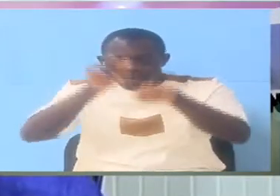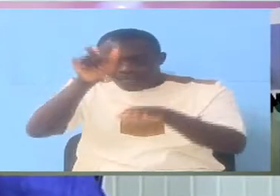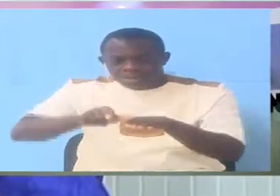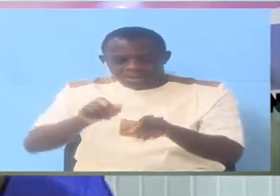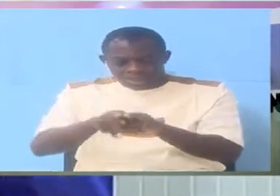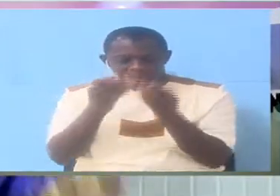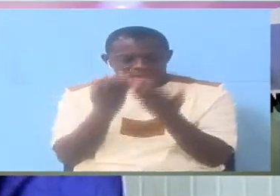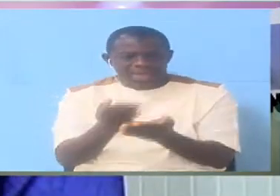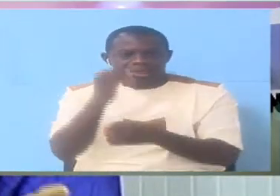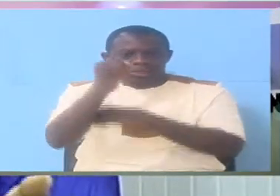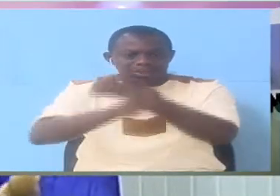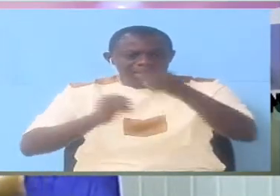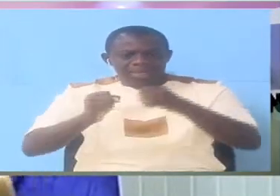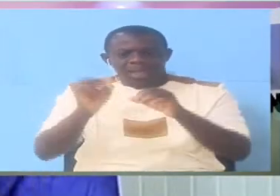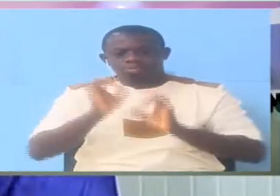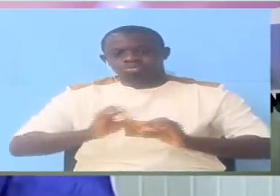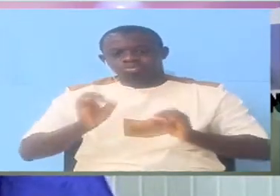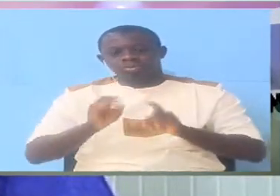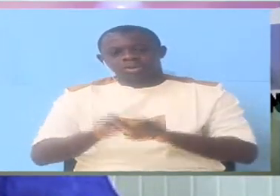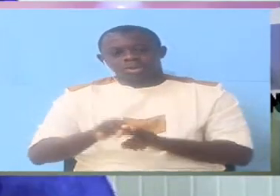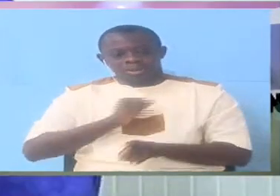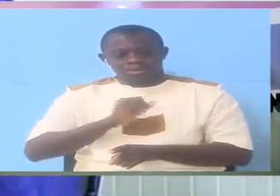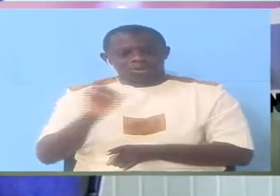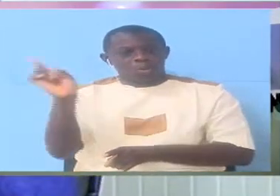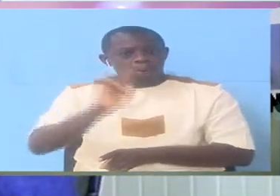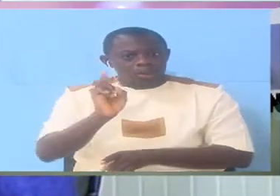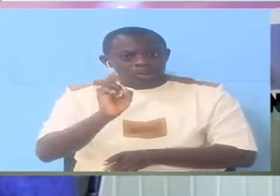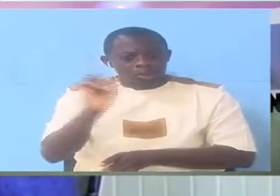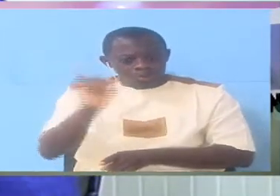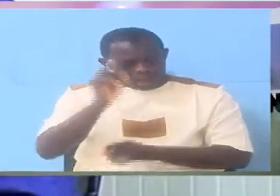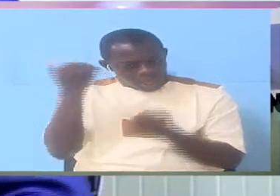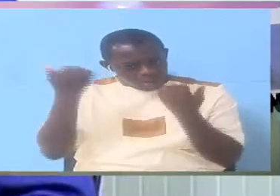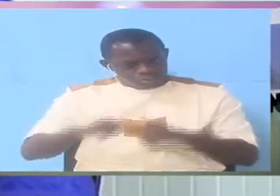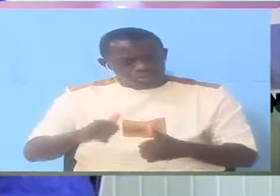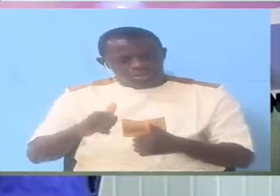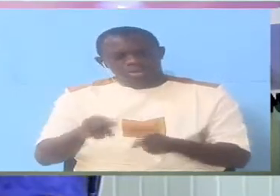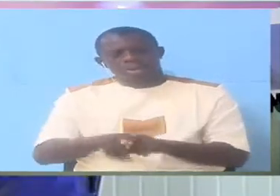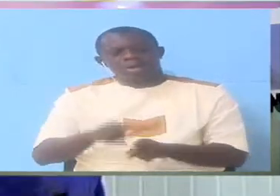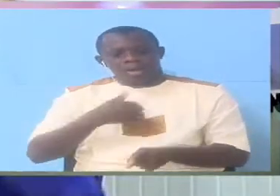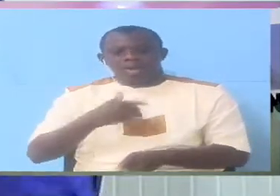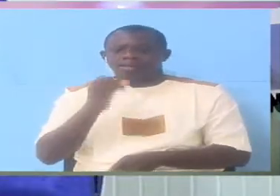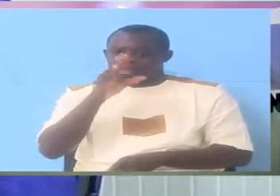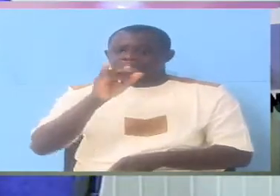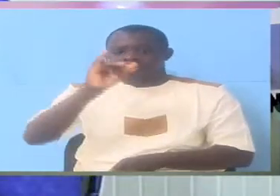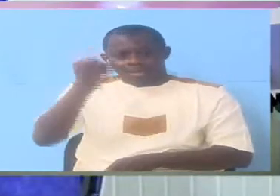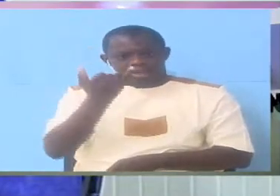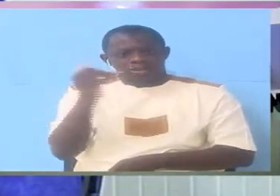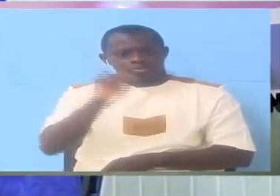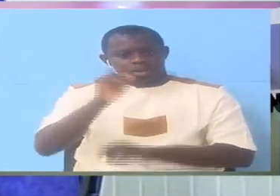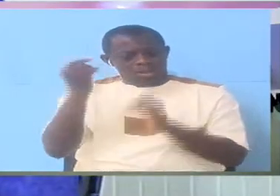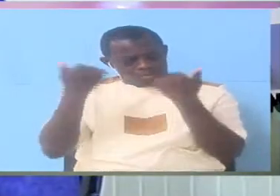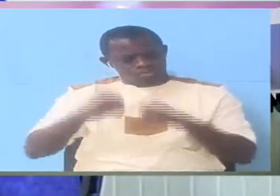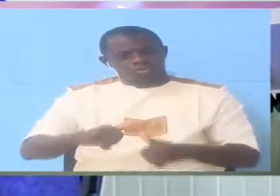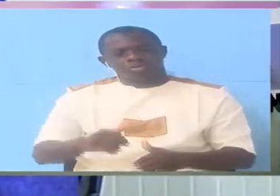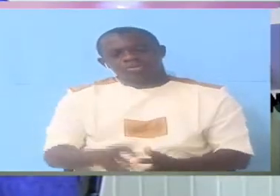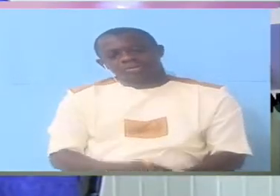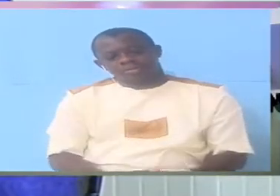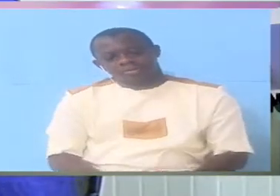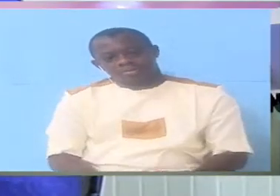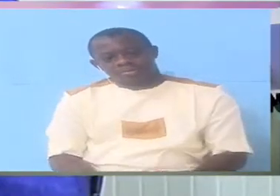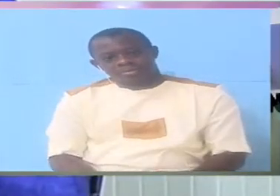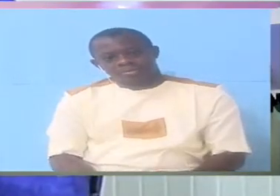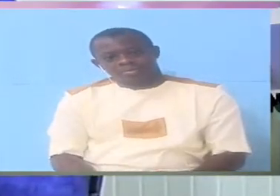Then he said to me, what? Was that what happened? Yes, that's what happened. I said to him, yes, that's what happened.